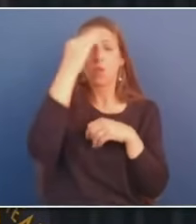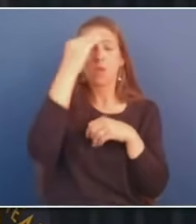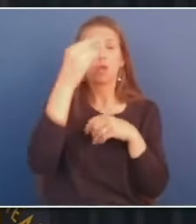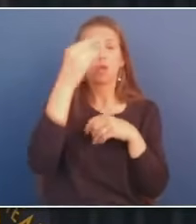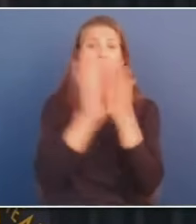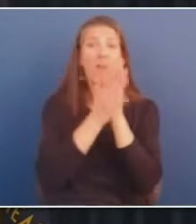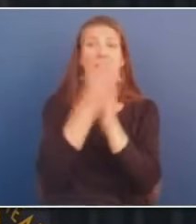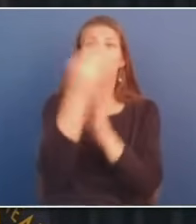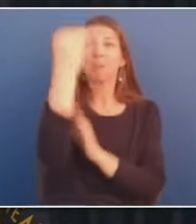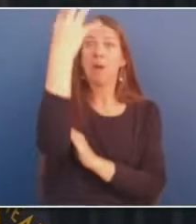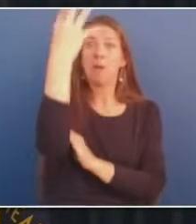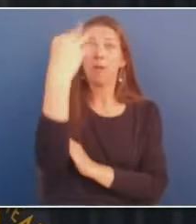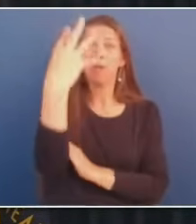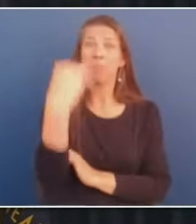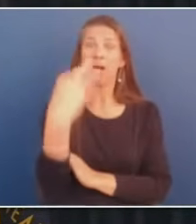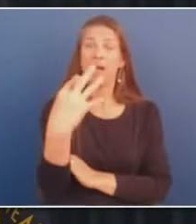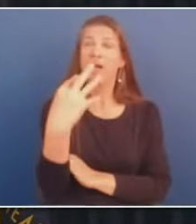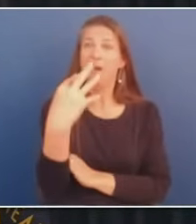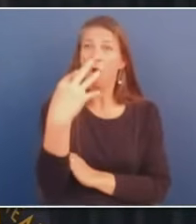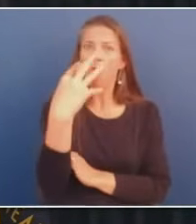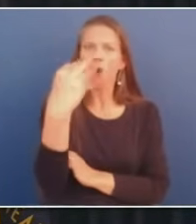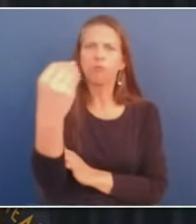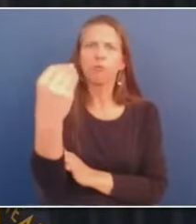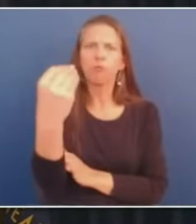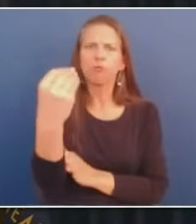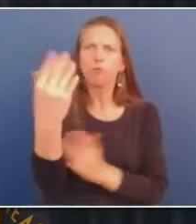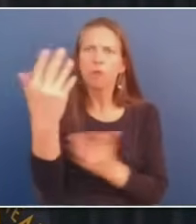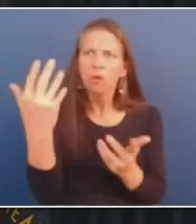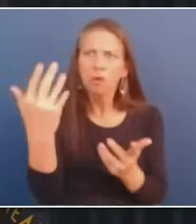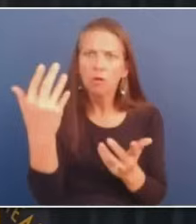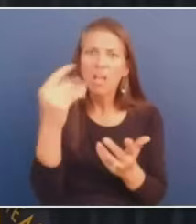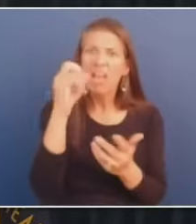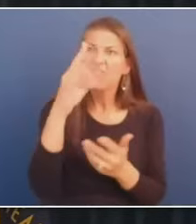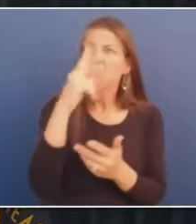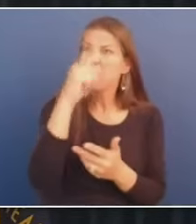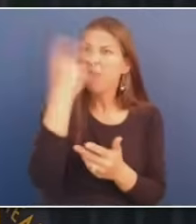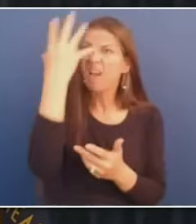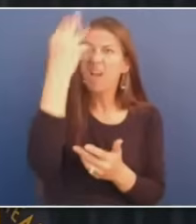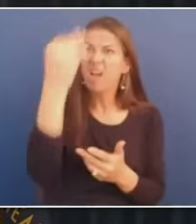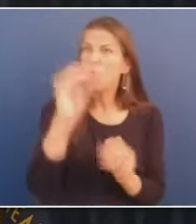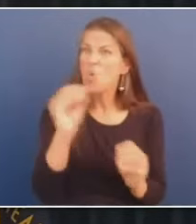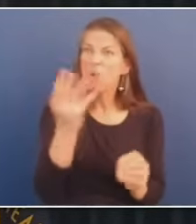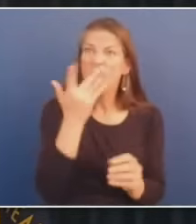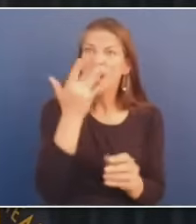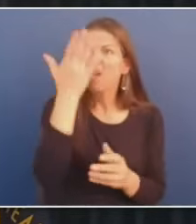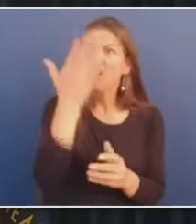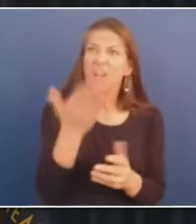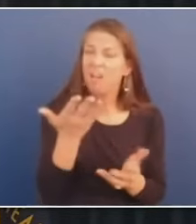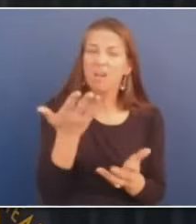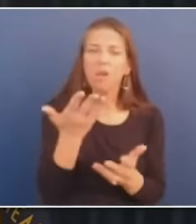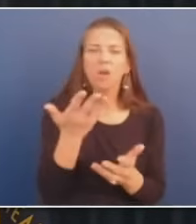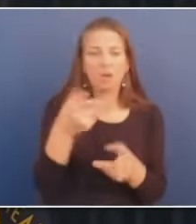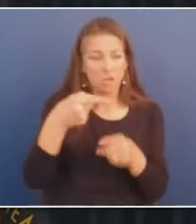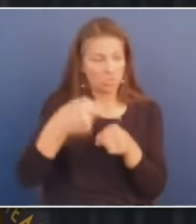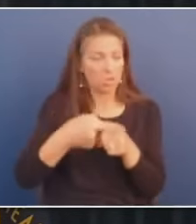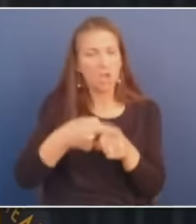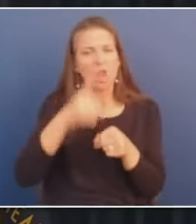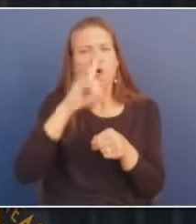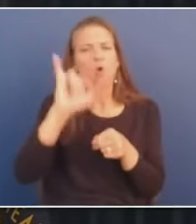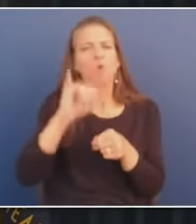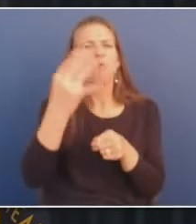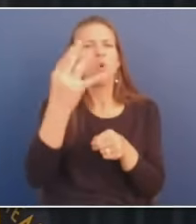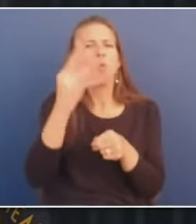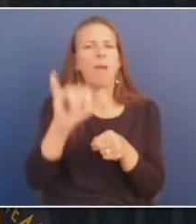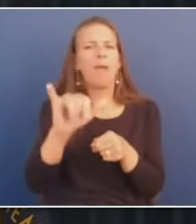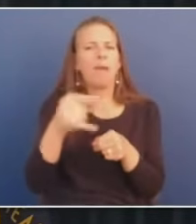traffic signal, the most important thing to do is treat that intersection as a four-way stop. That way you can maintain your